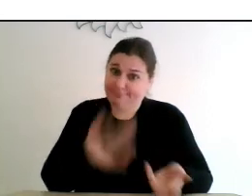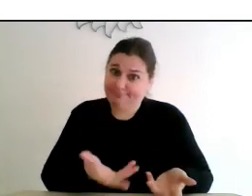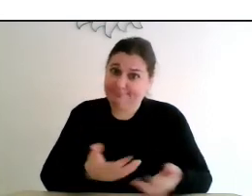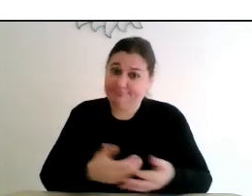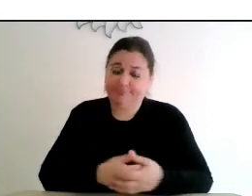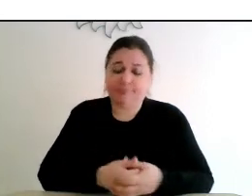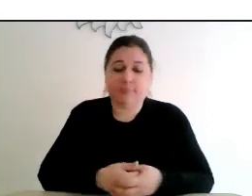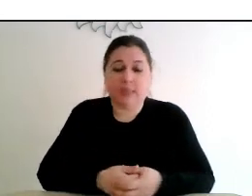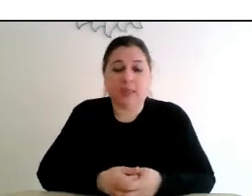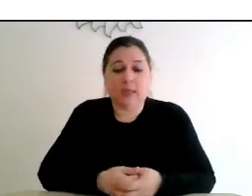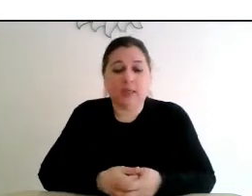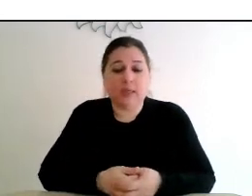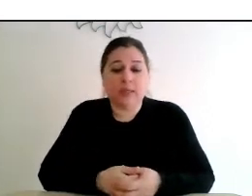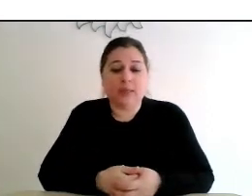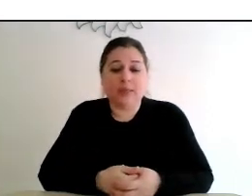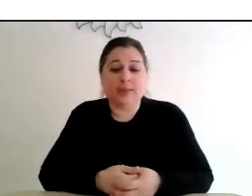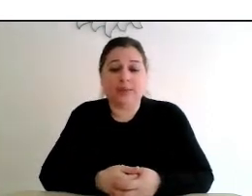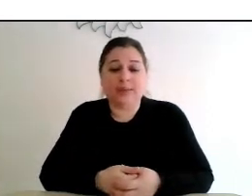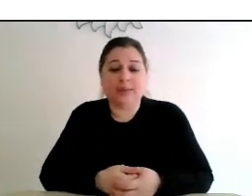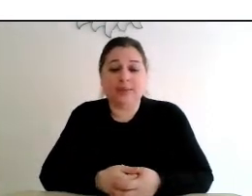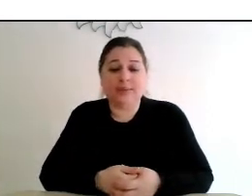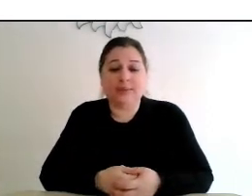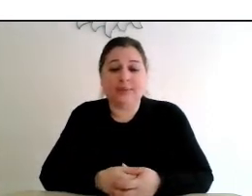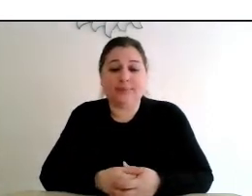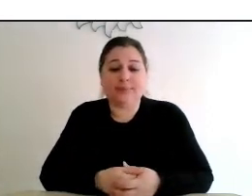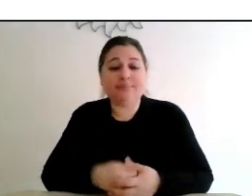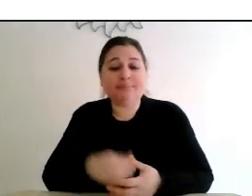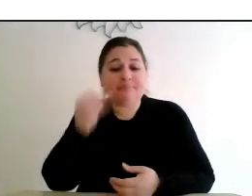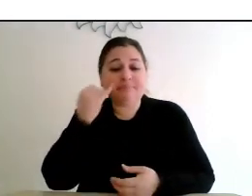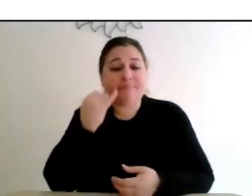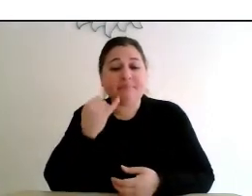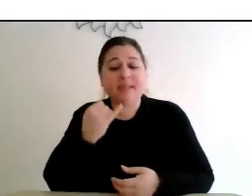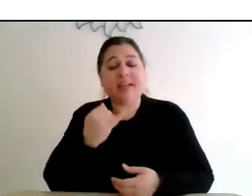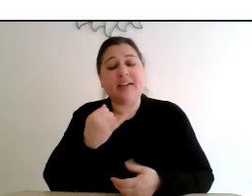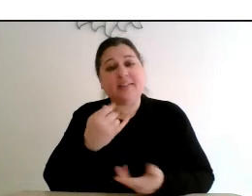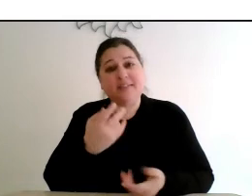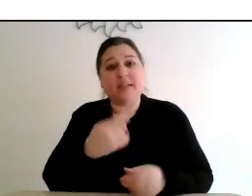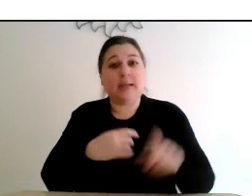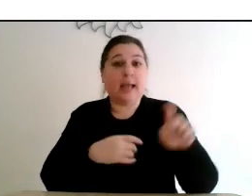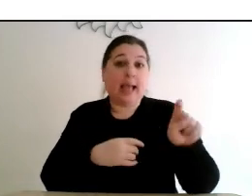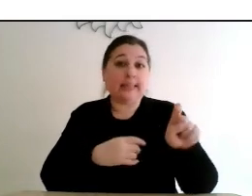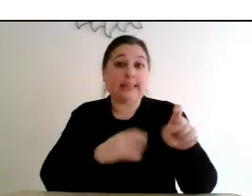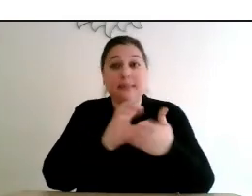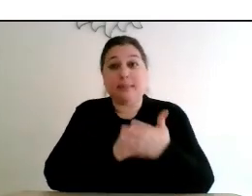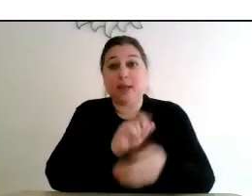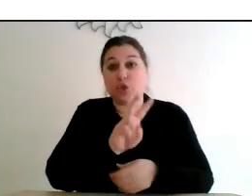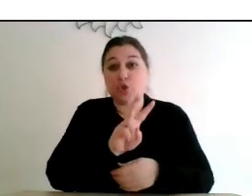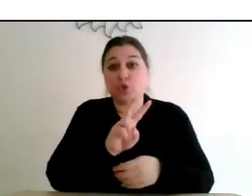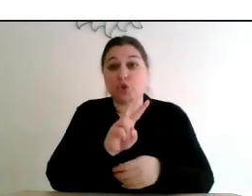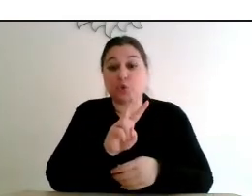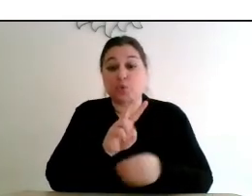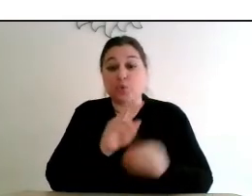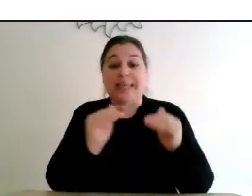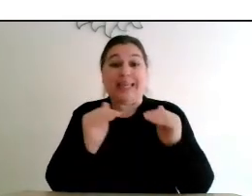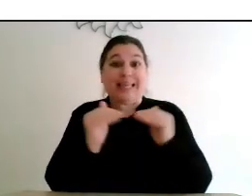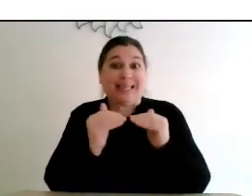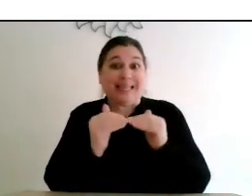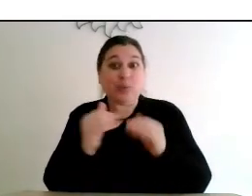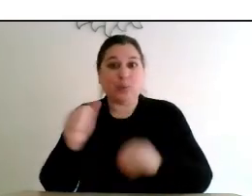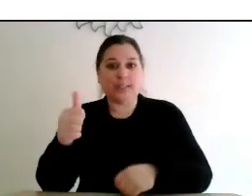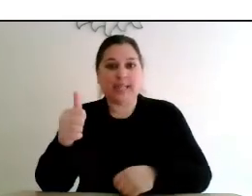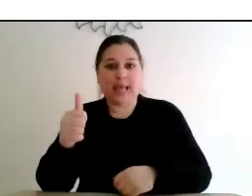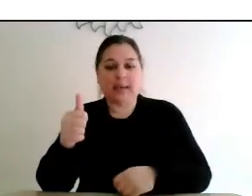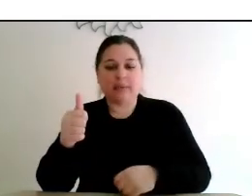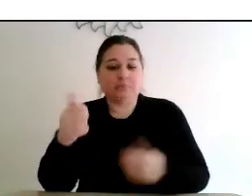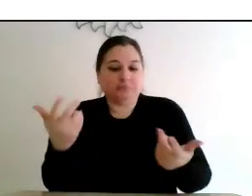Equations represent one answer when you solve. If I have x minus 2 equals 10 and I add 2 to both